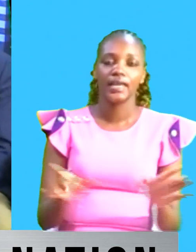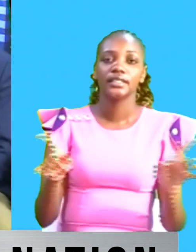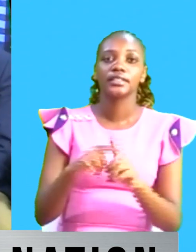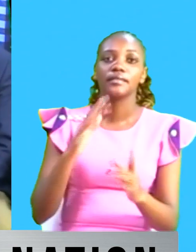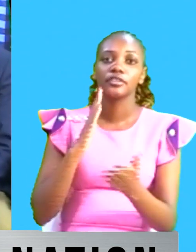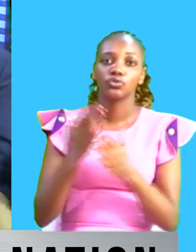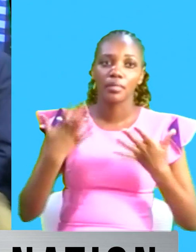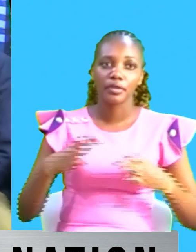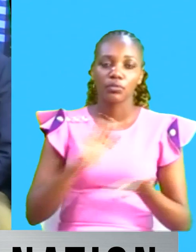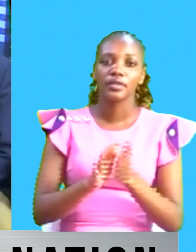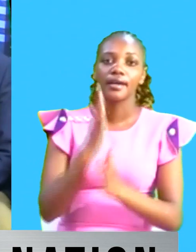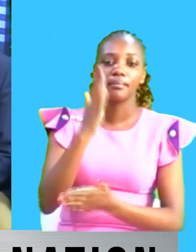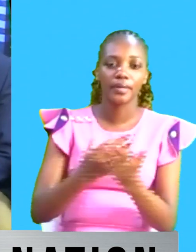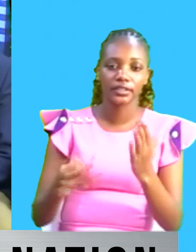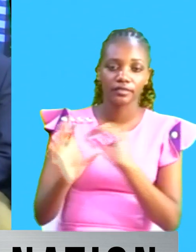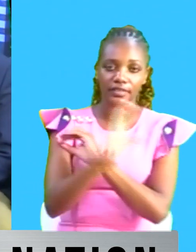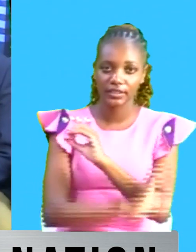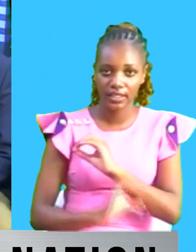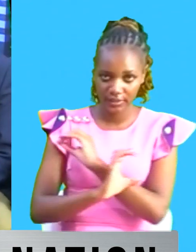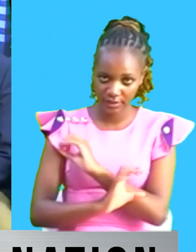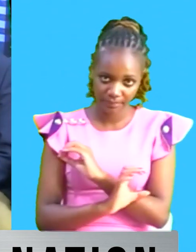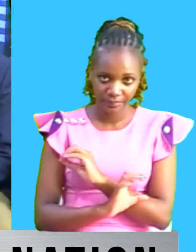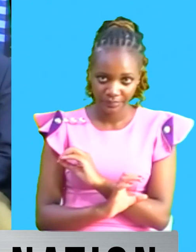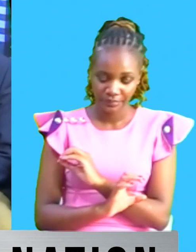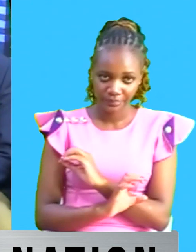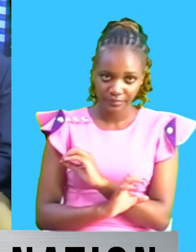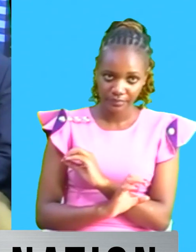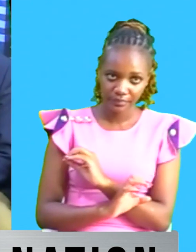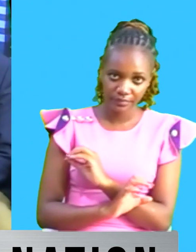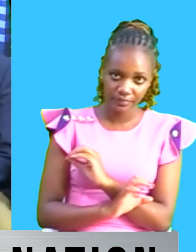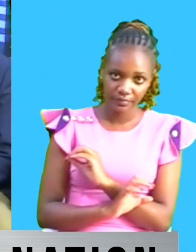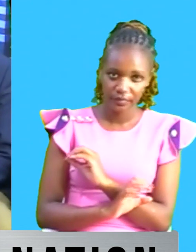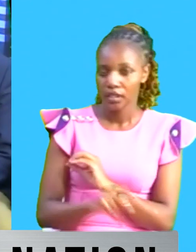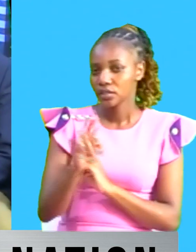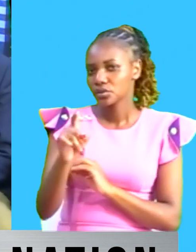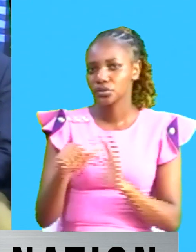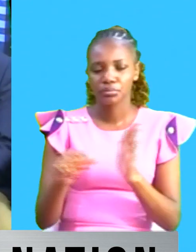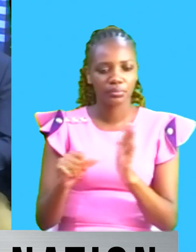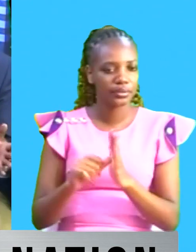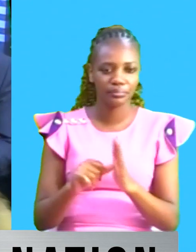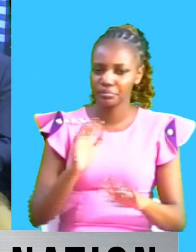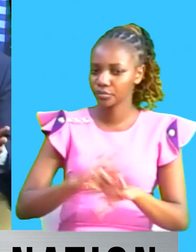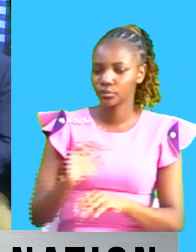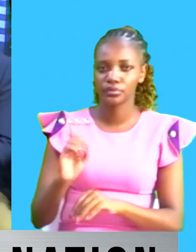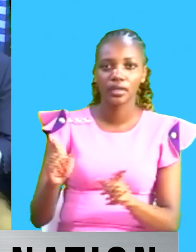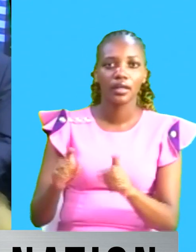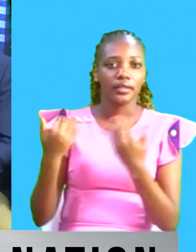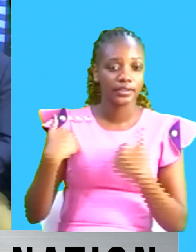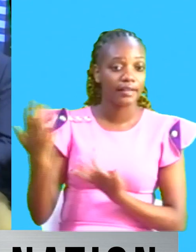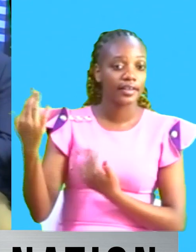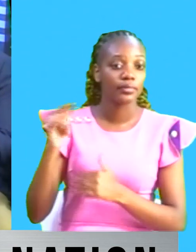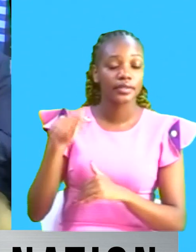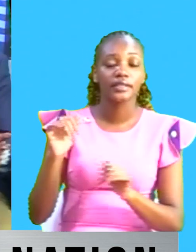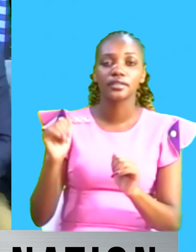people are part of this country. You don't want a situation where you get into that kind of a mess, John. I really hope this is not going